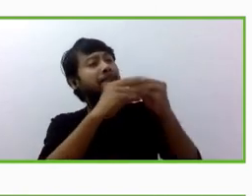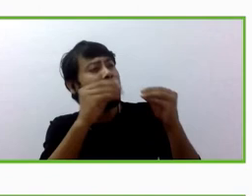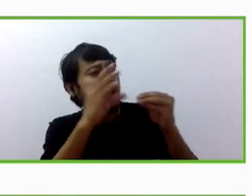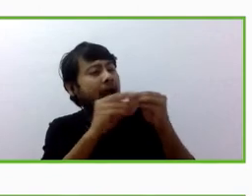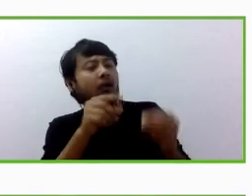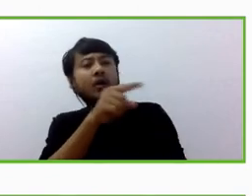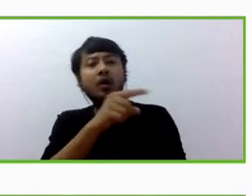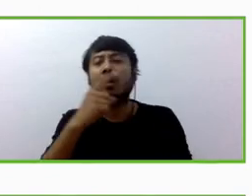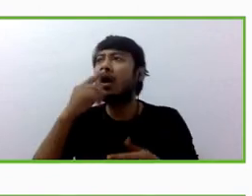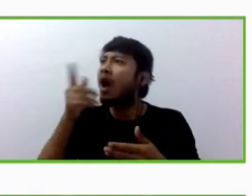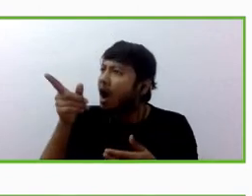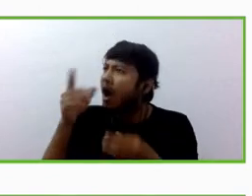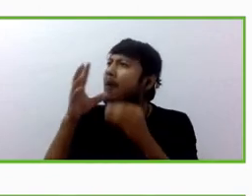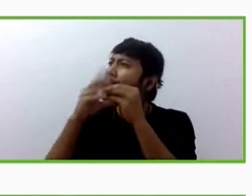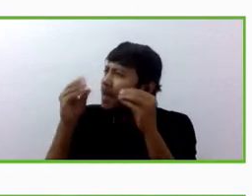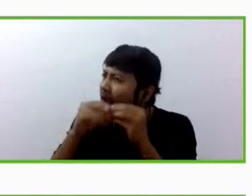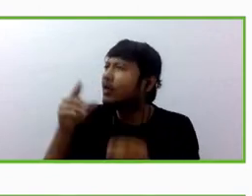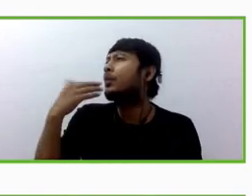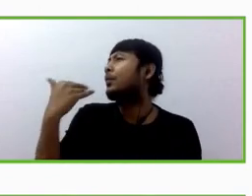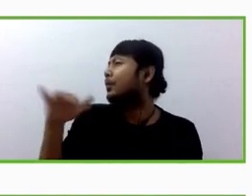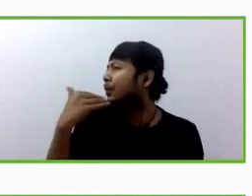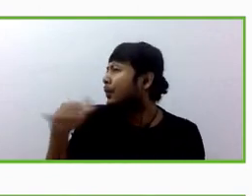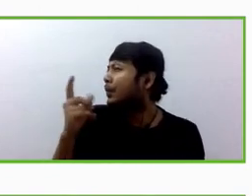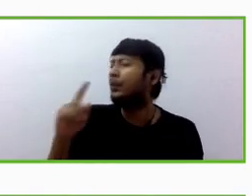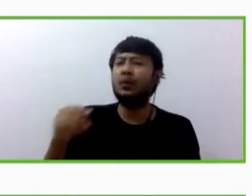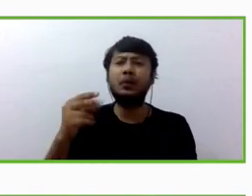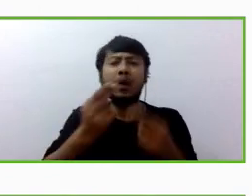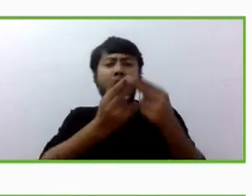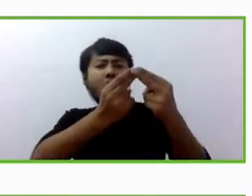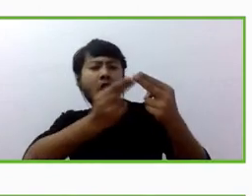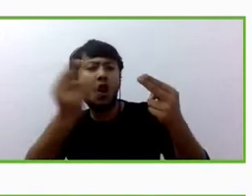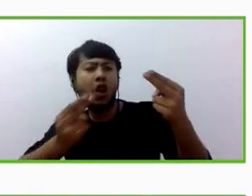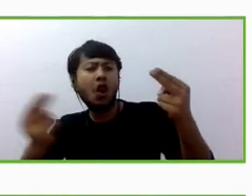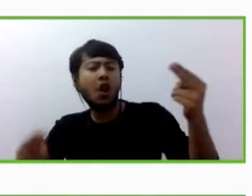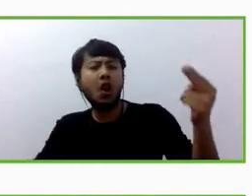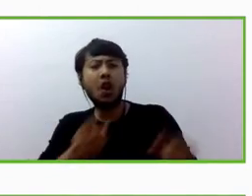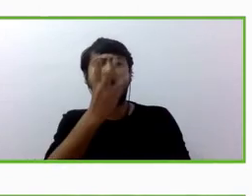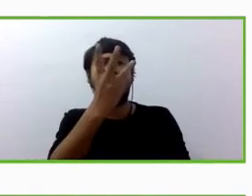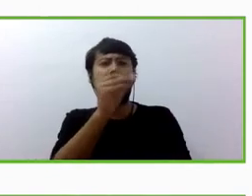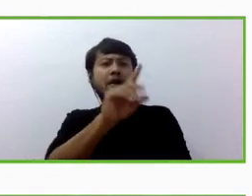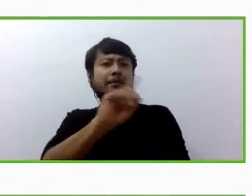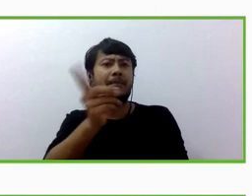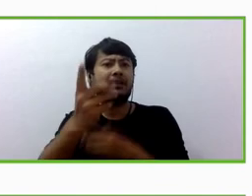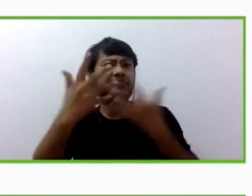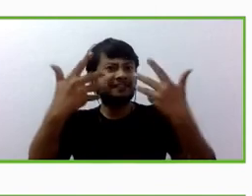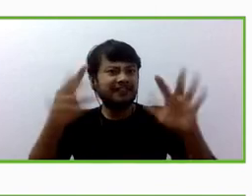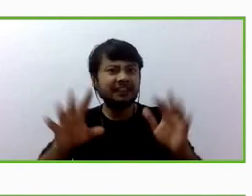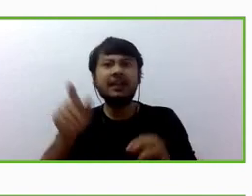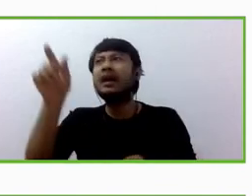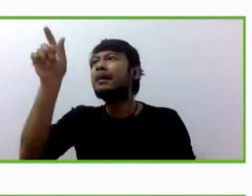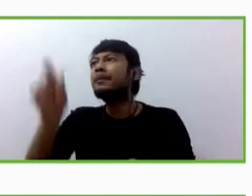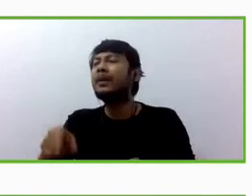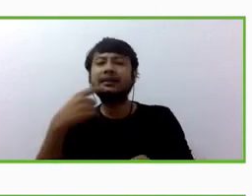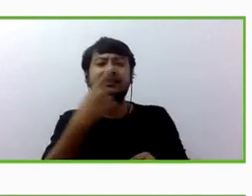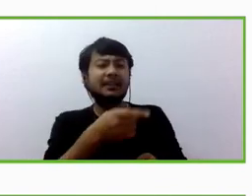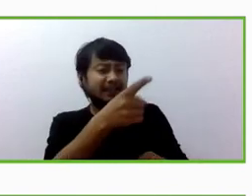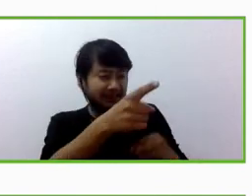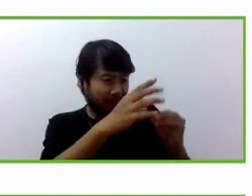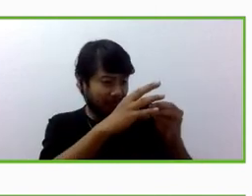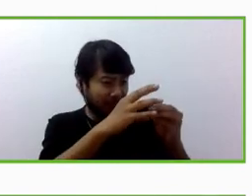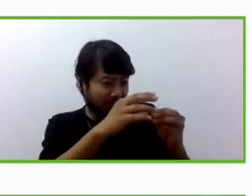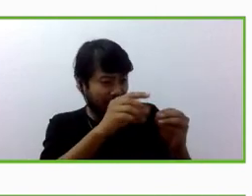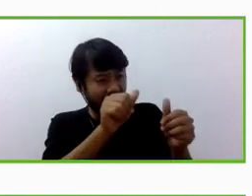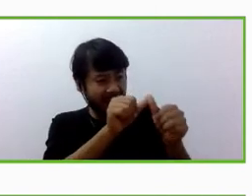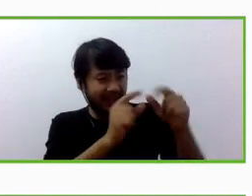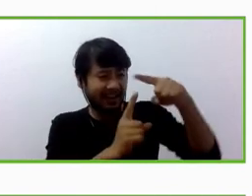me a little bit more about. So half an hour goes by and this poor person says, well, now you're going to switch, aren't you? And she says, no, my